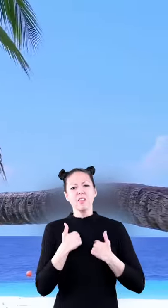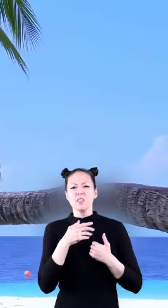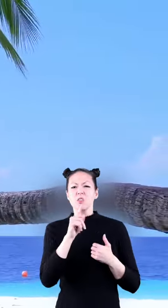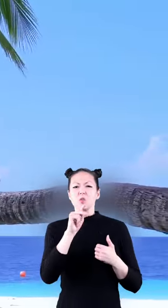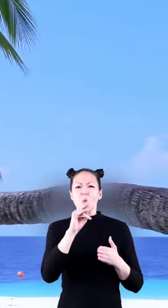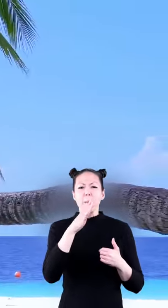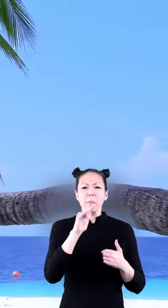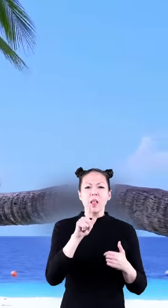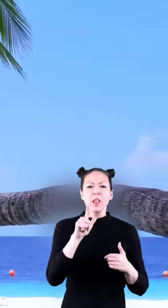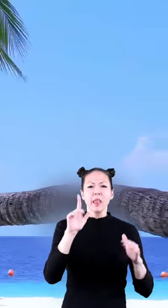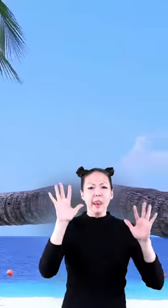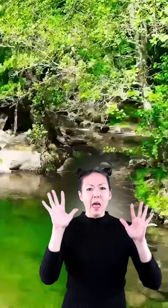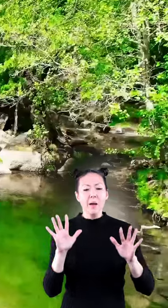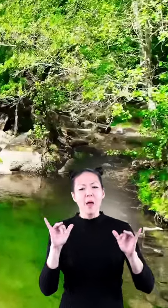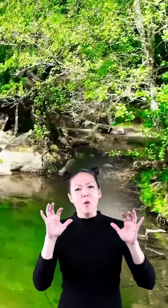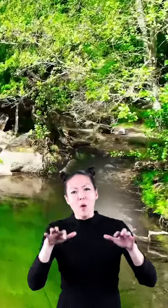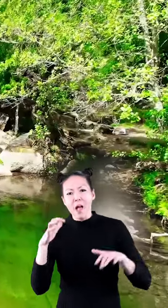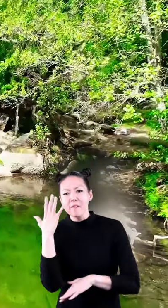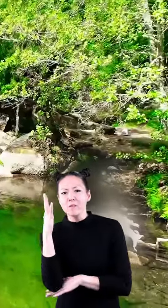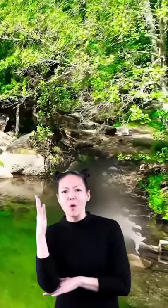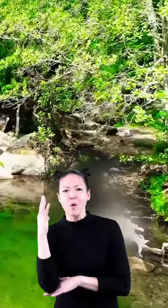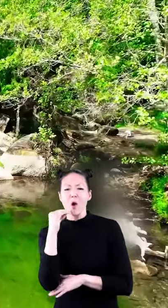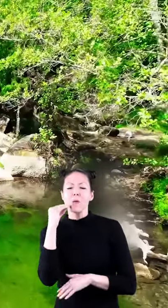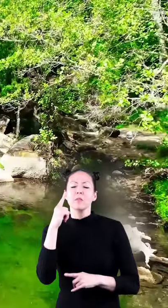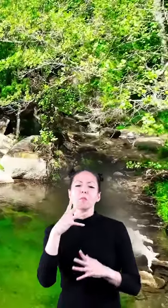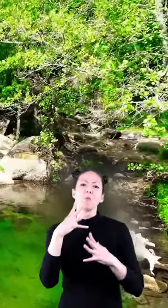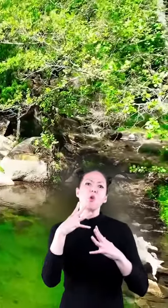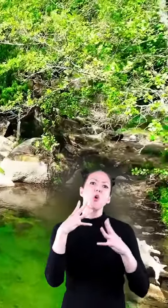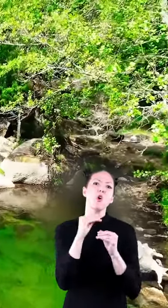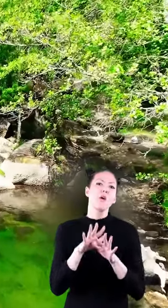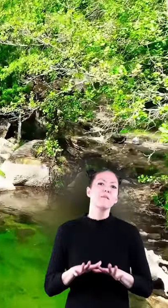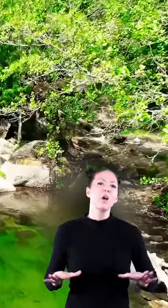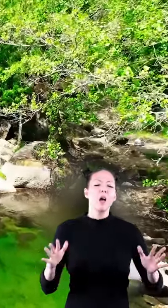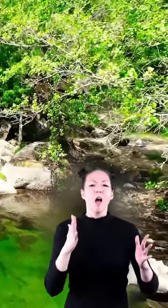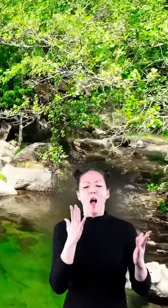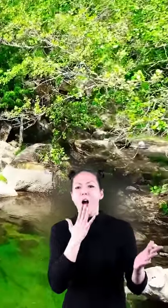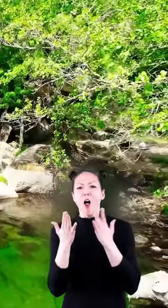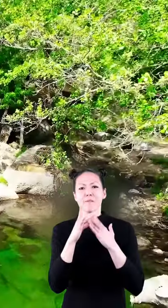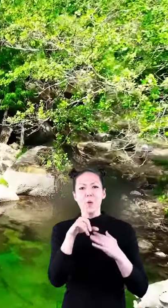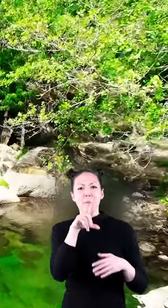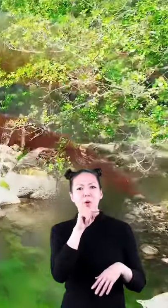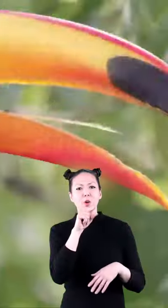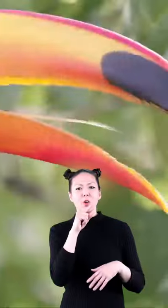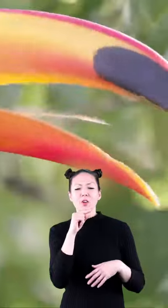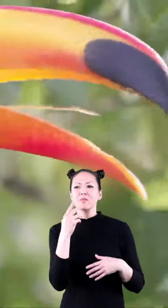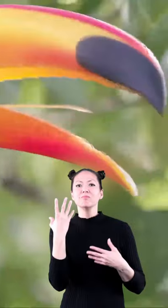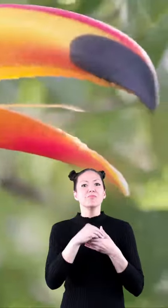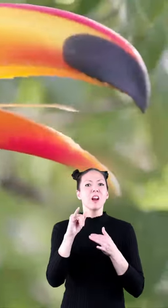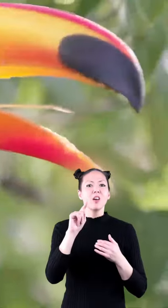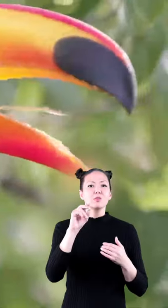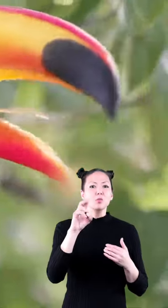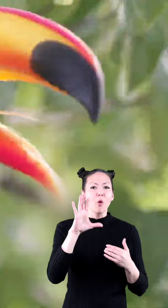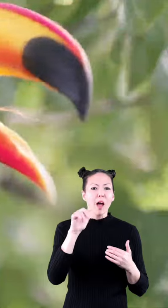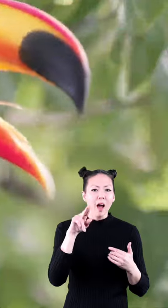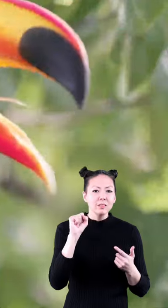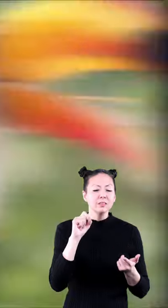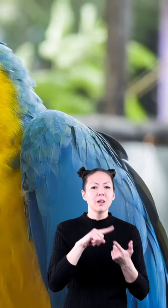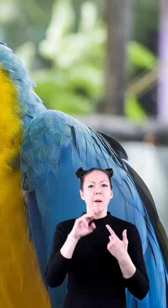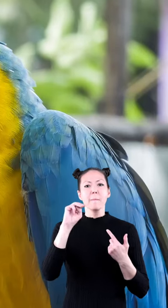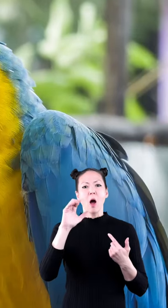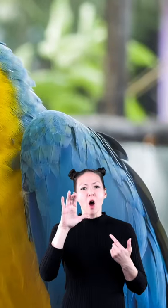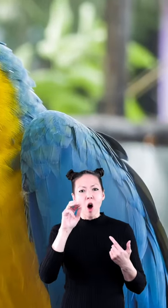tropical climates the rainforest is home to many beautiful and colorful birds including toucans